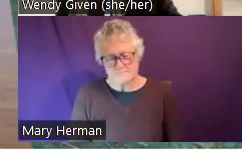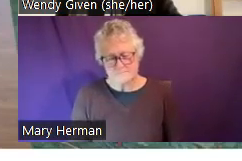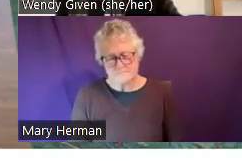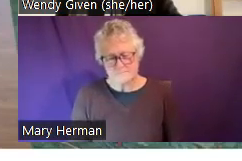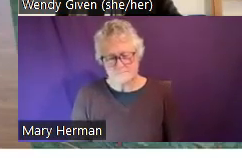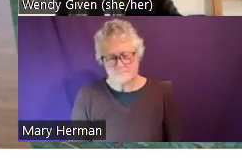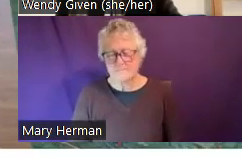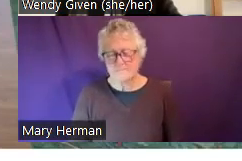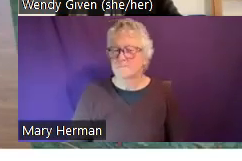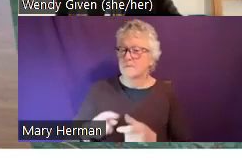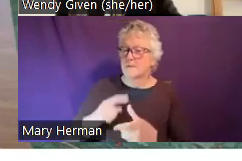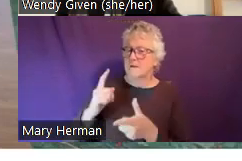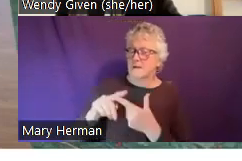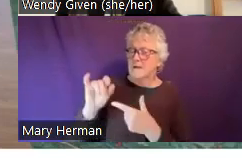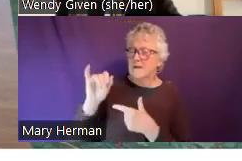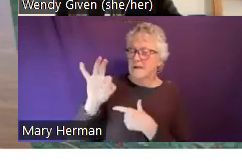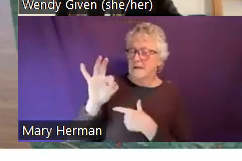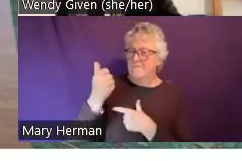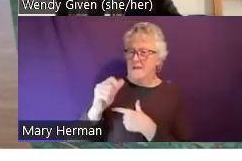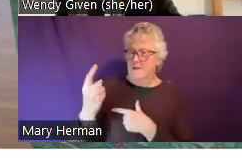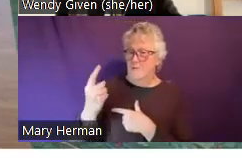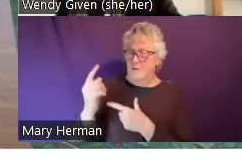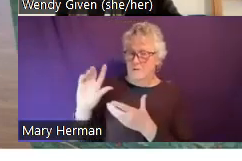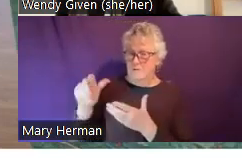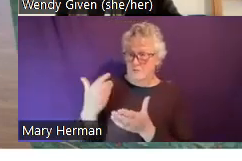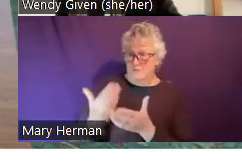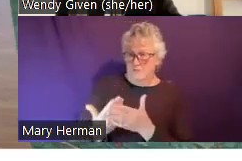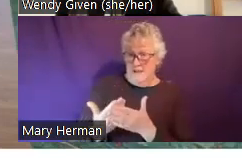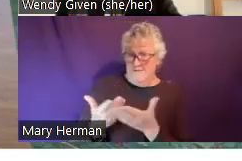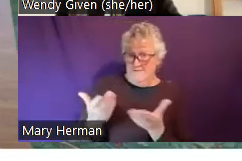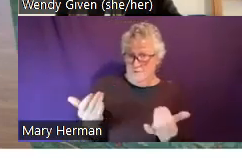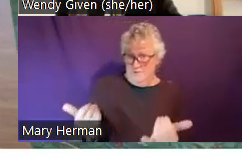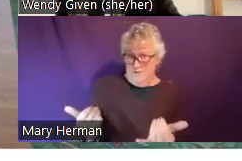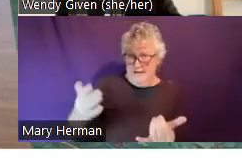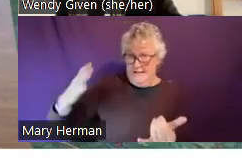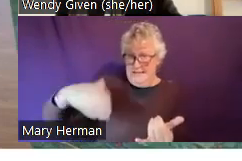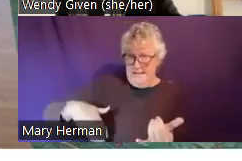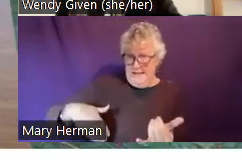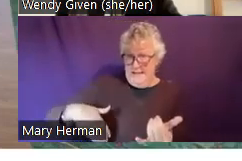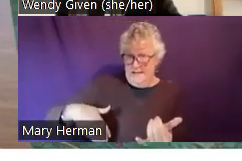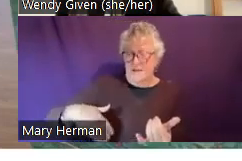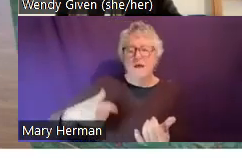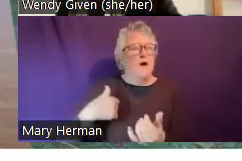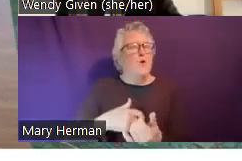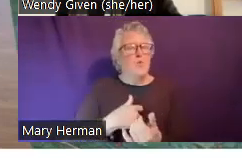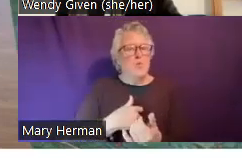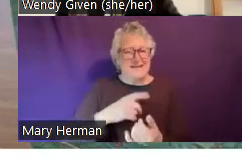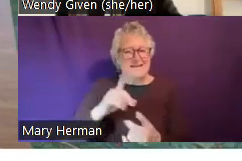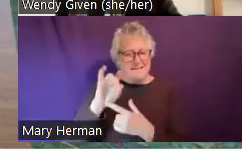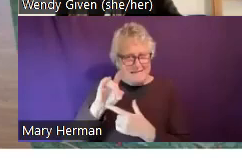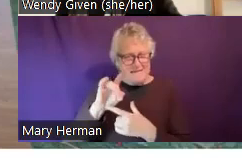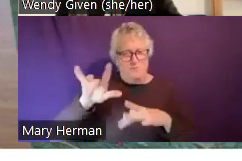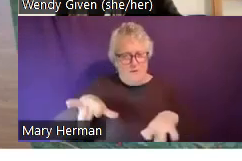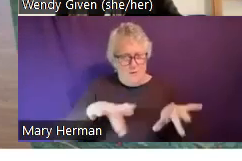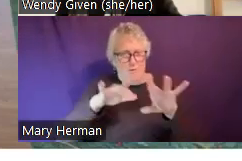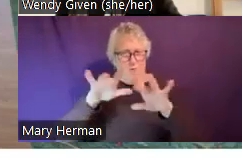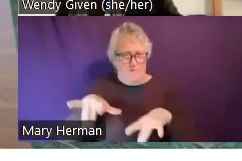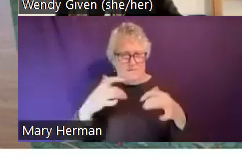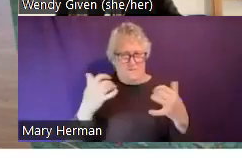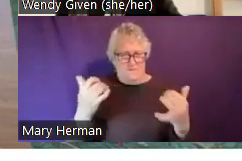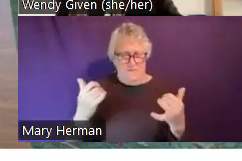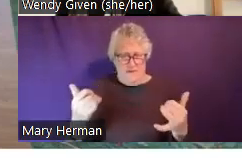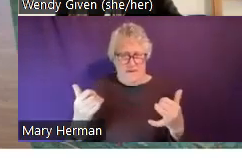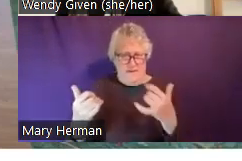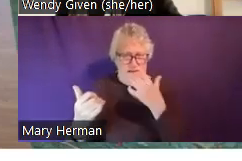And then if anybody came into this late, we have been recording this, and we'll be posting the recording of this and the transcript